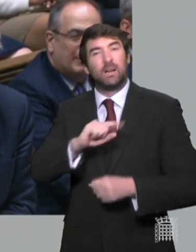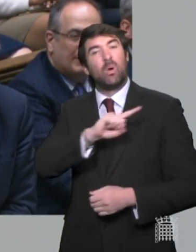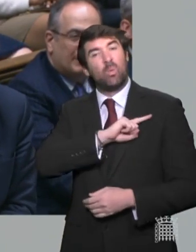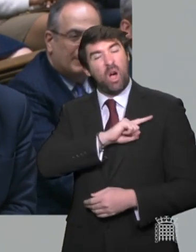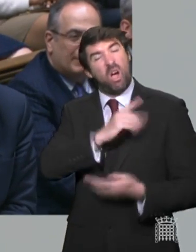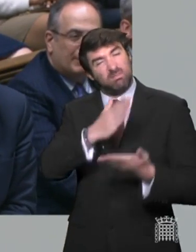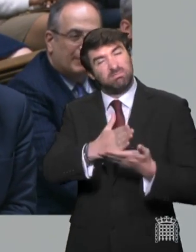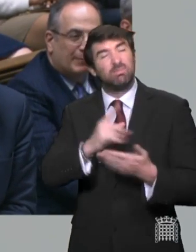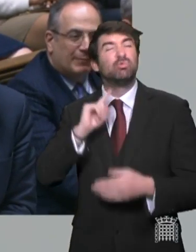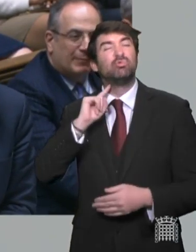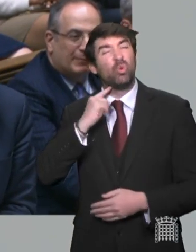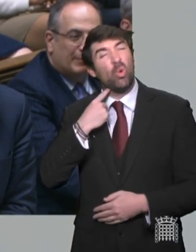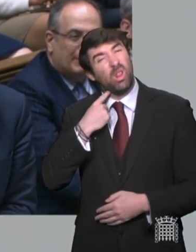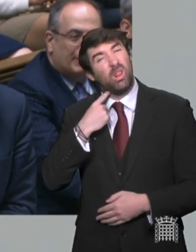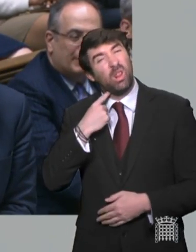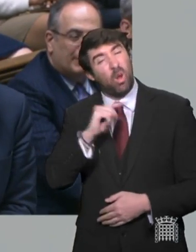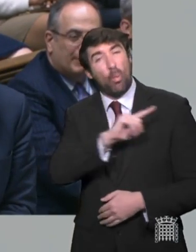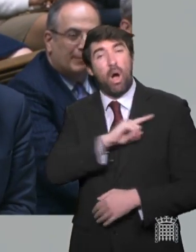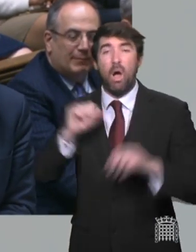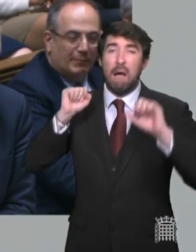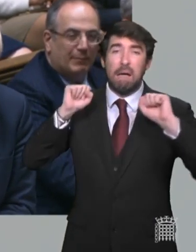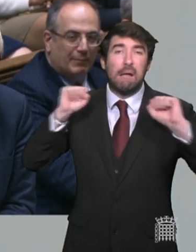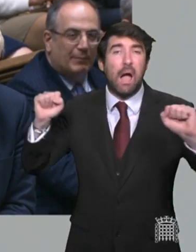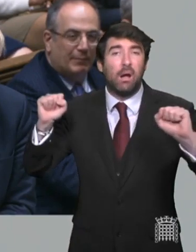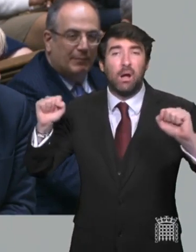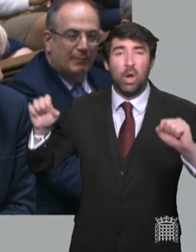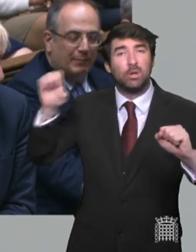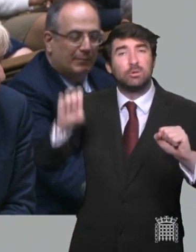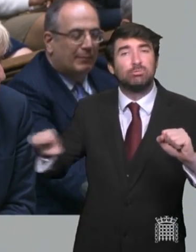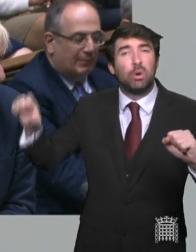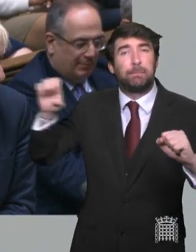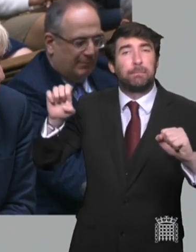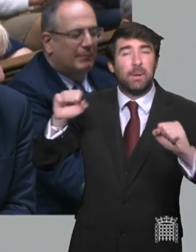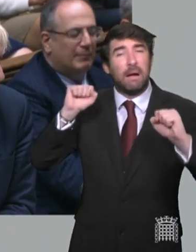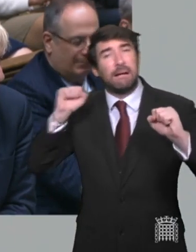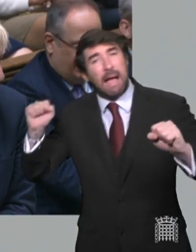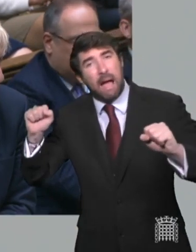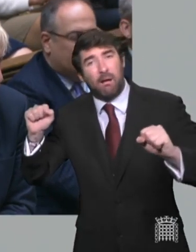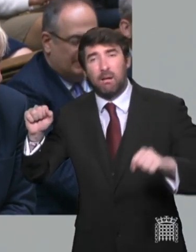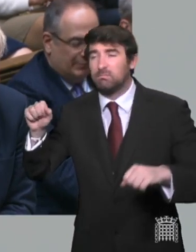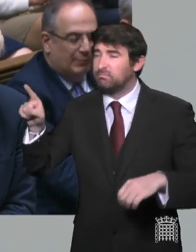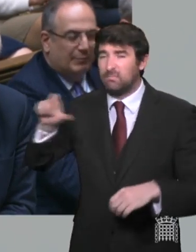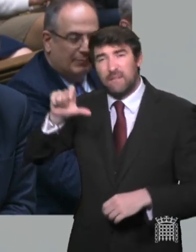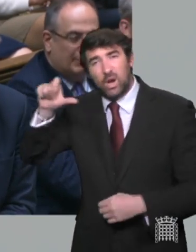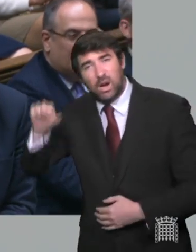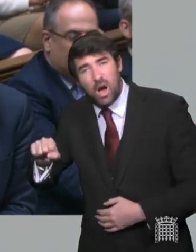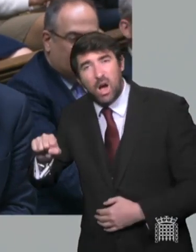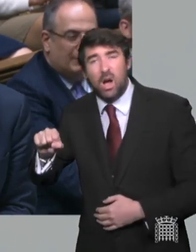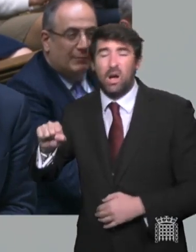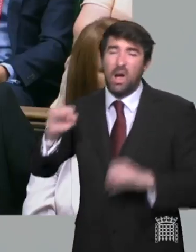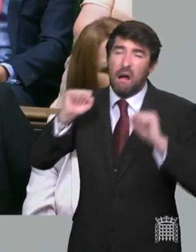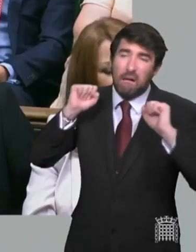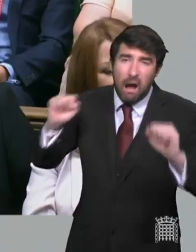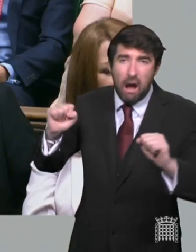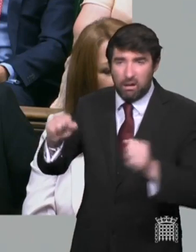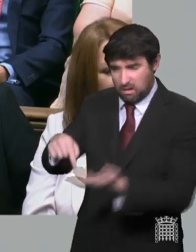behaviour of the gangsters, the criminal masterminds who are taking money from desperate, frightened people to